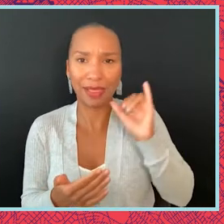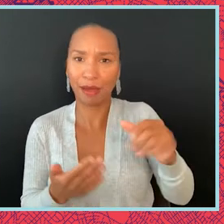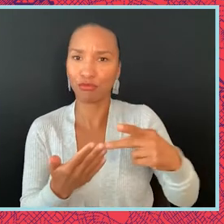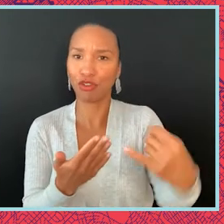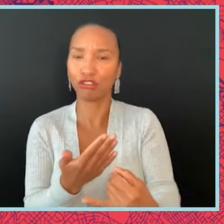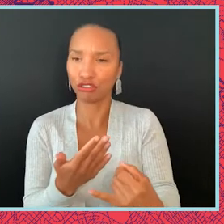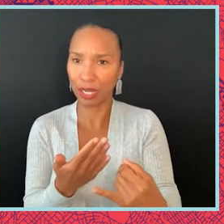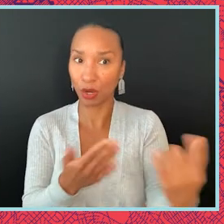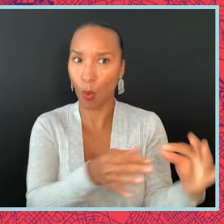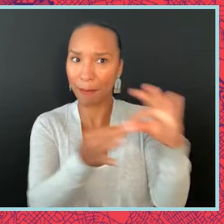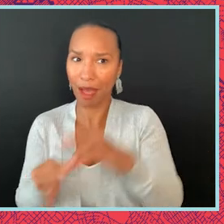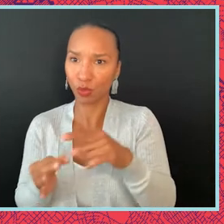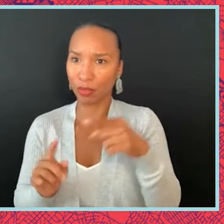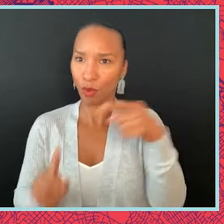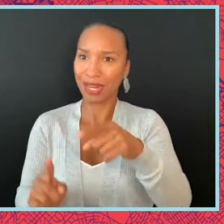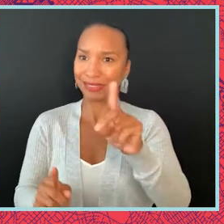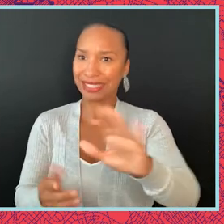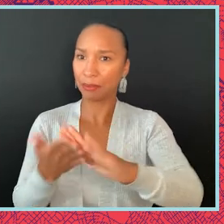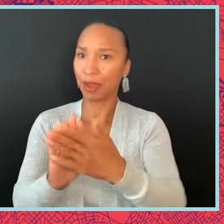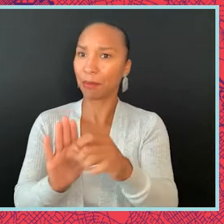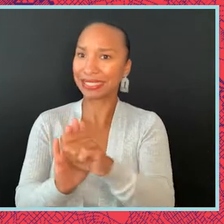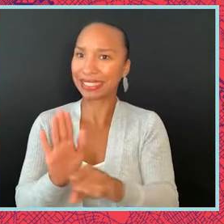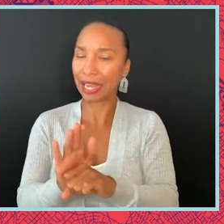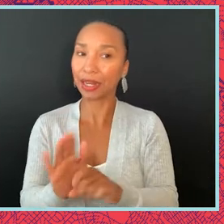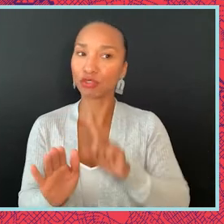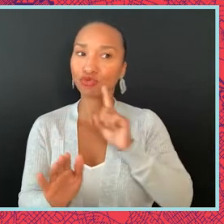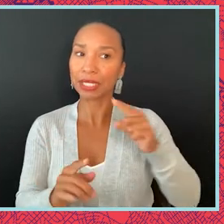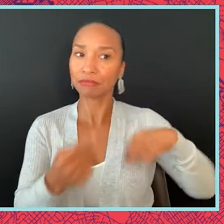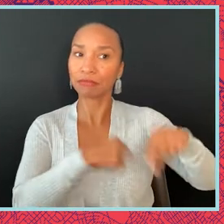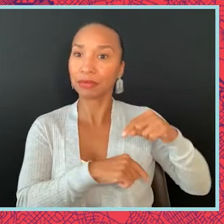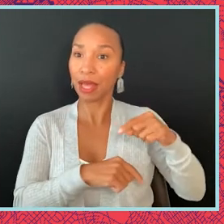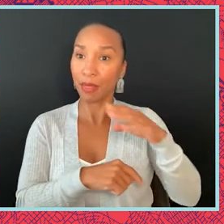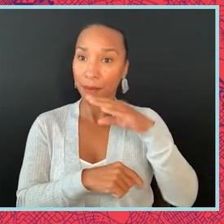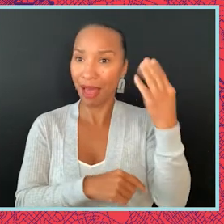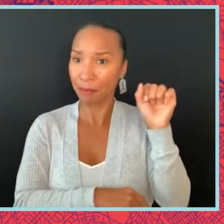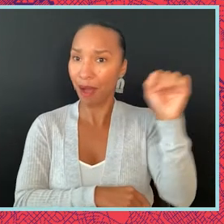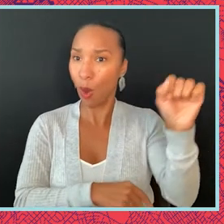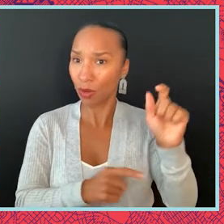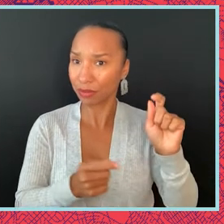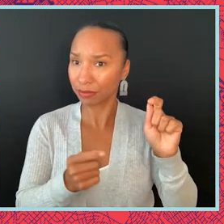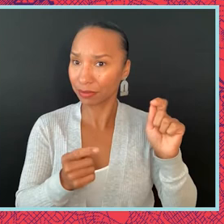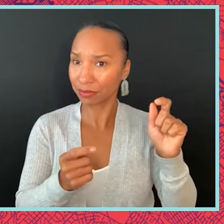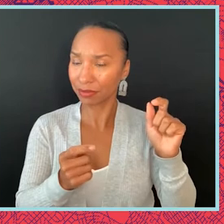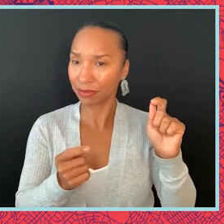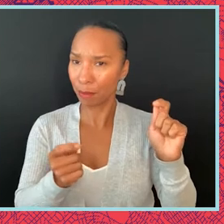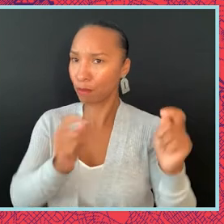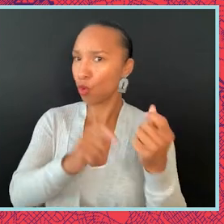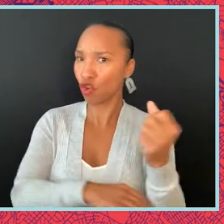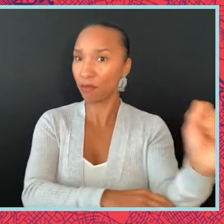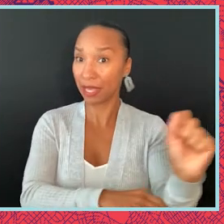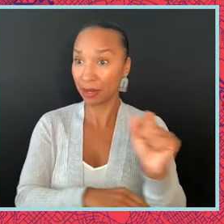that it's really during the Black Power movement that district residents, both Black and